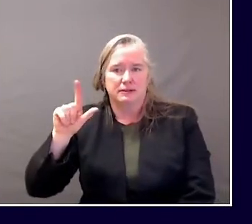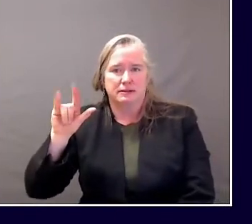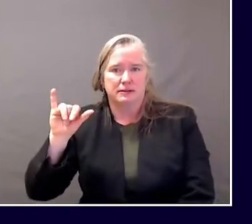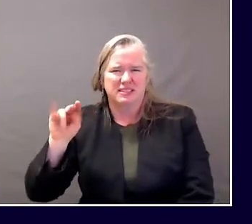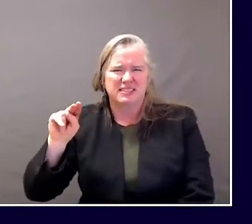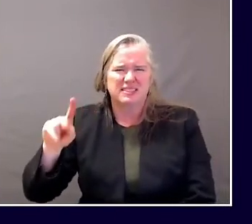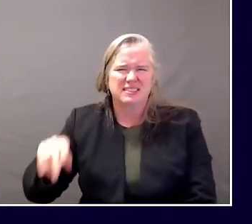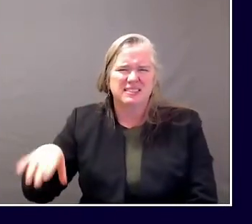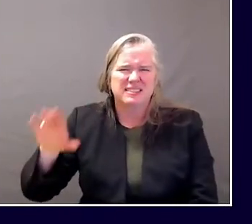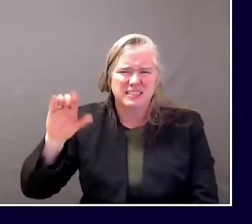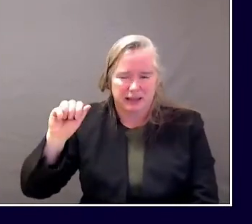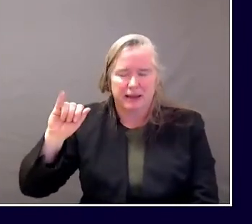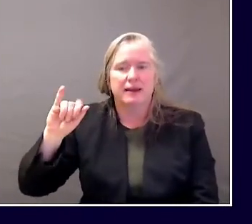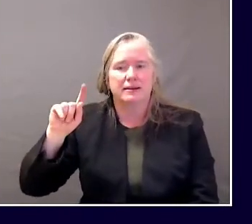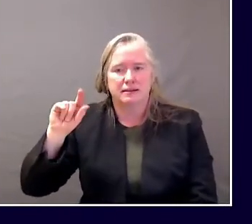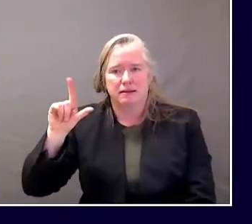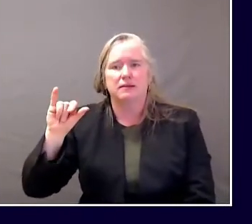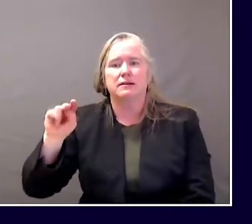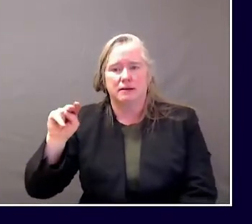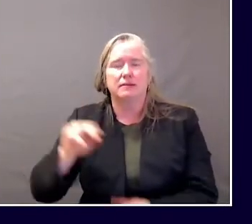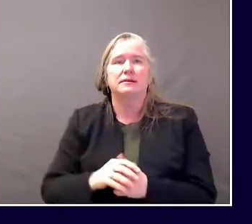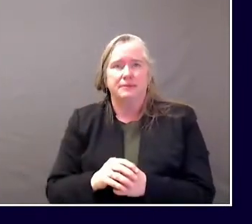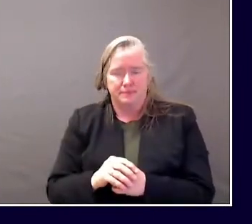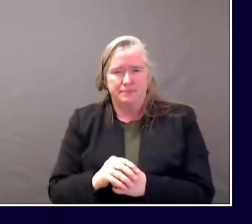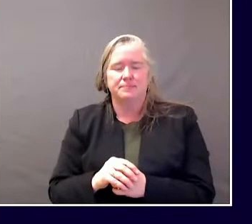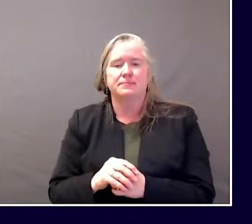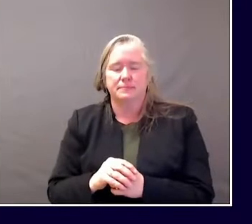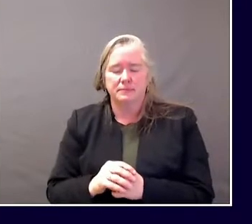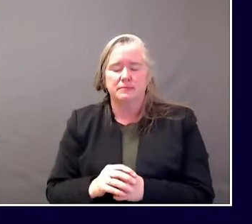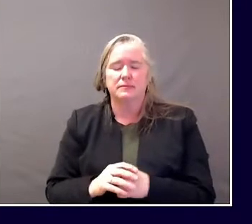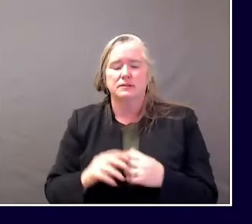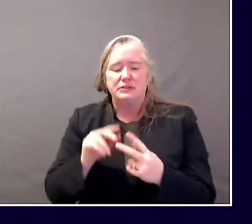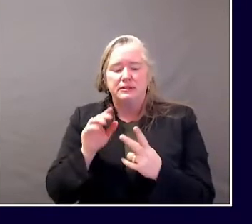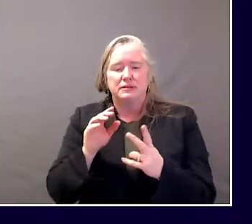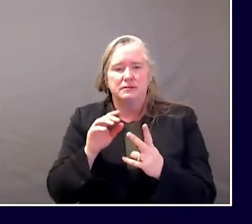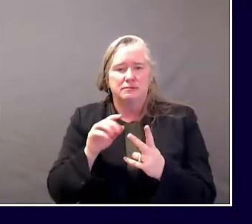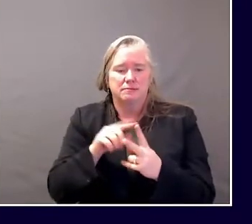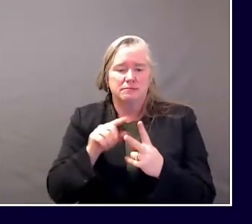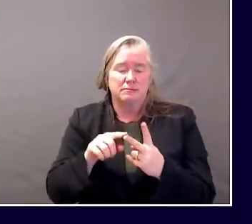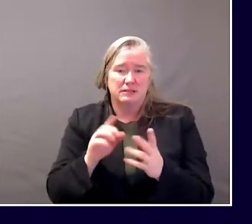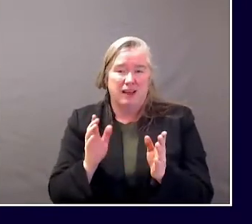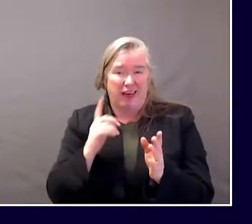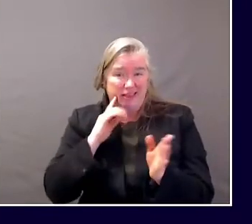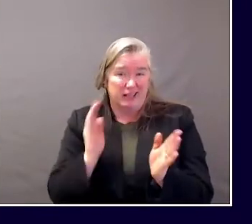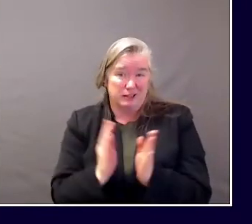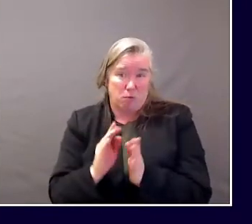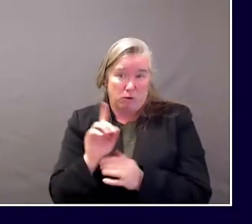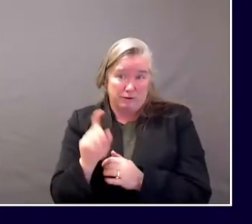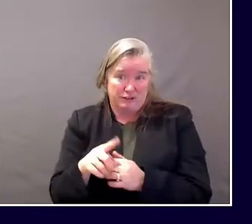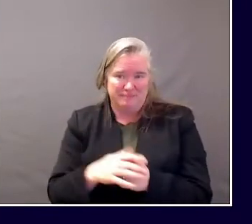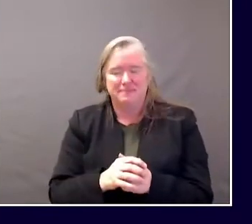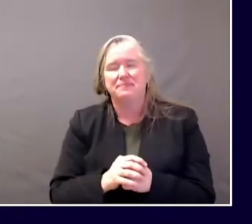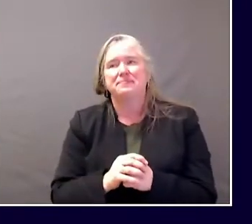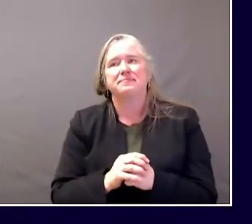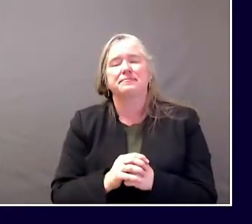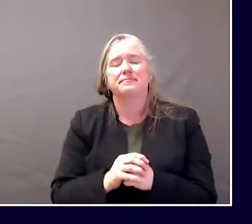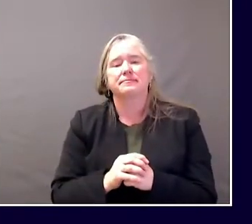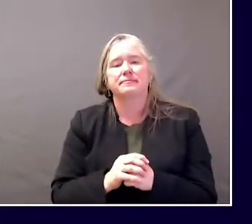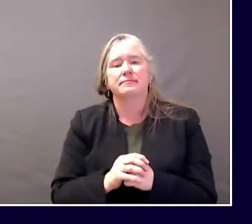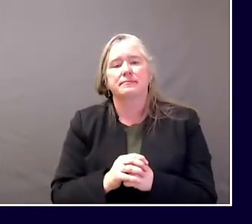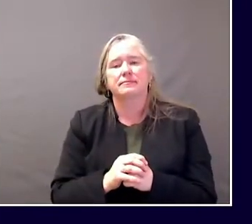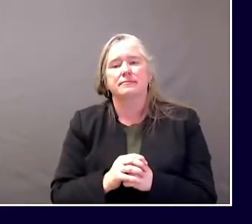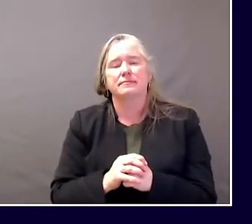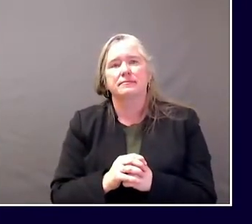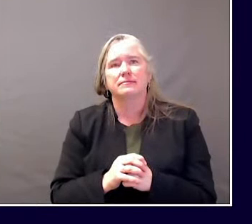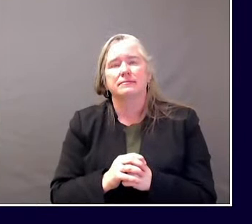Good afternoon, Dr. Shah. Two small questions, I think. One, did Maine get the amount